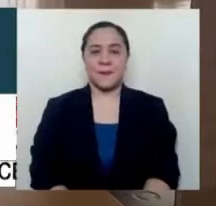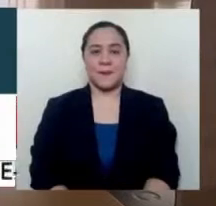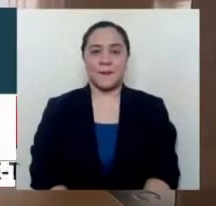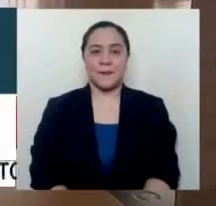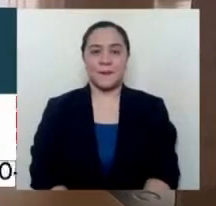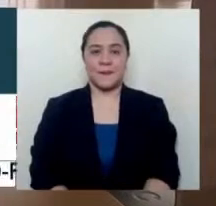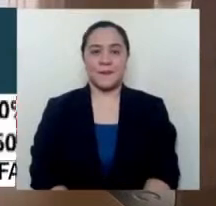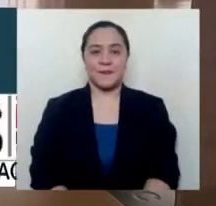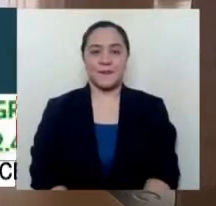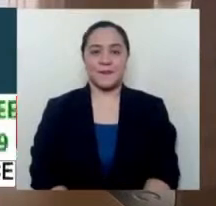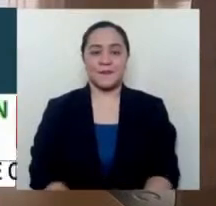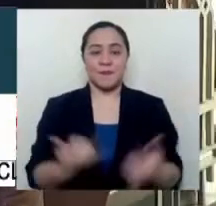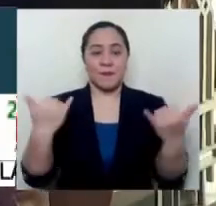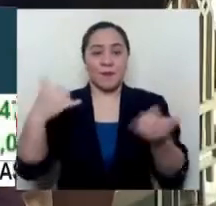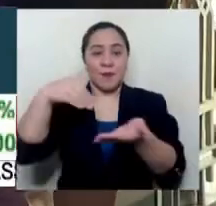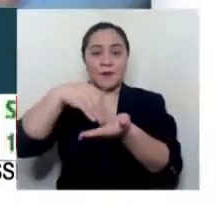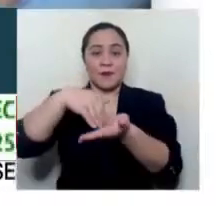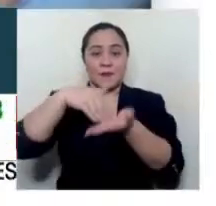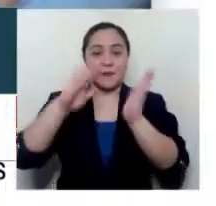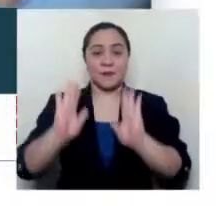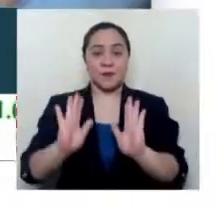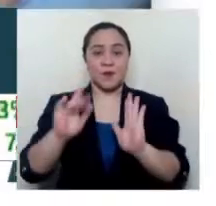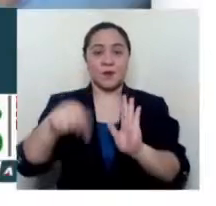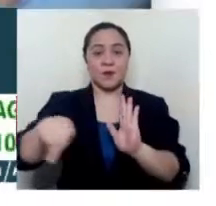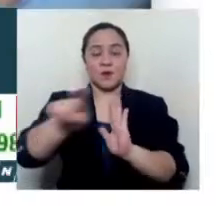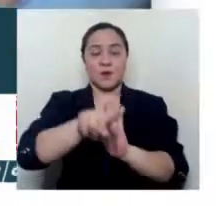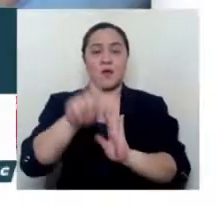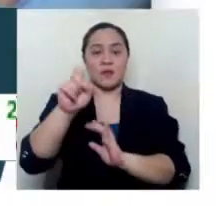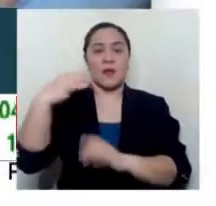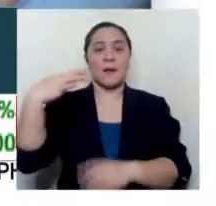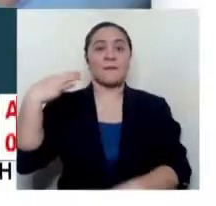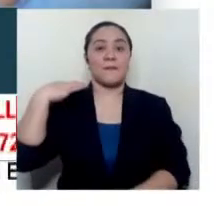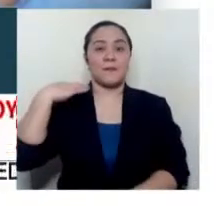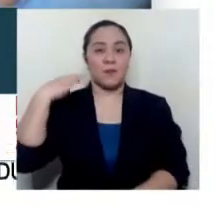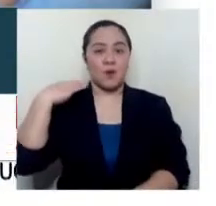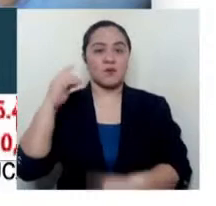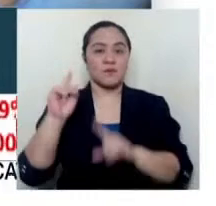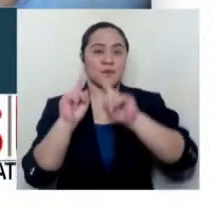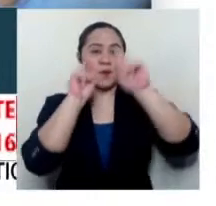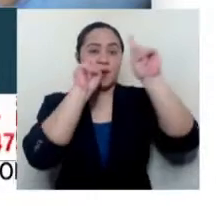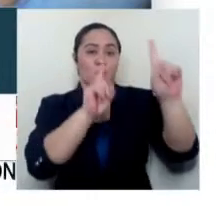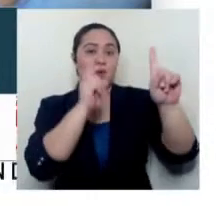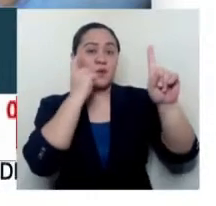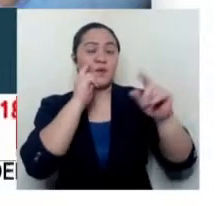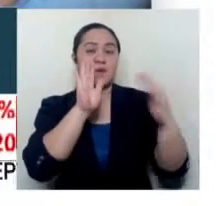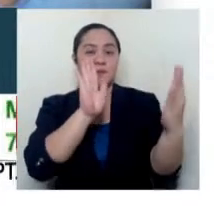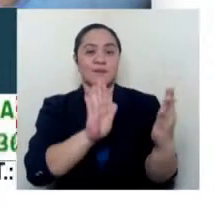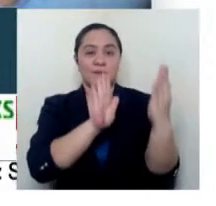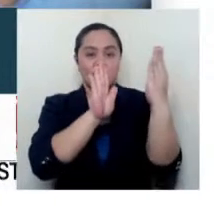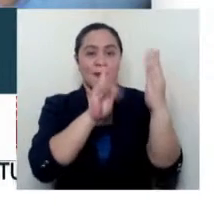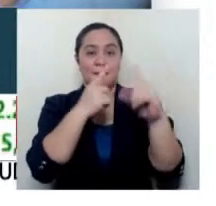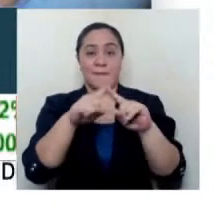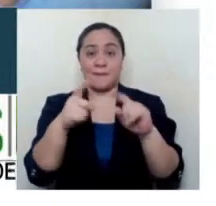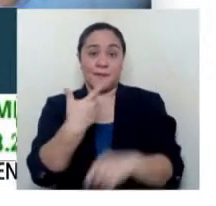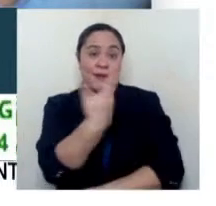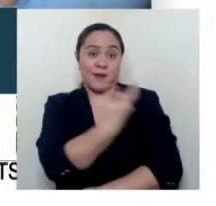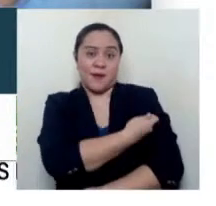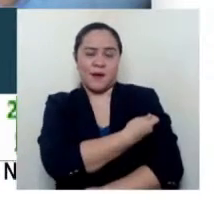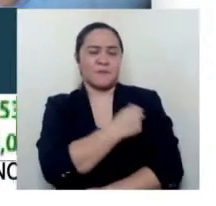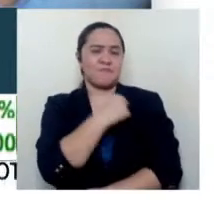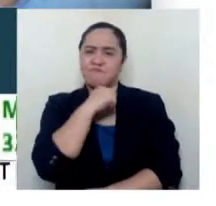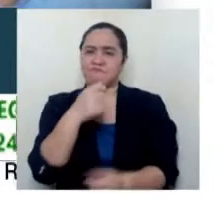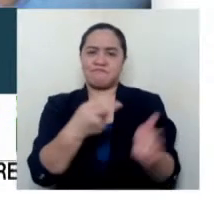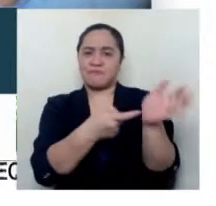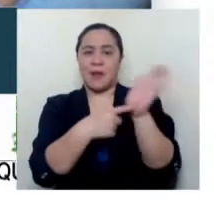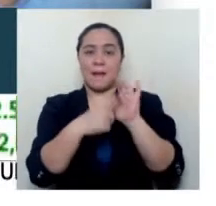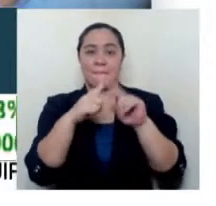For the learners who will voluntarily attend the in-school classes, vaccination is not a requirement. But for the teachers